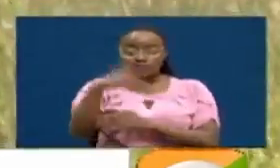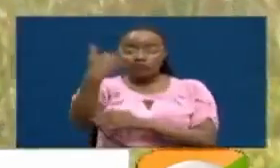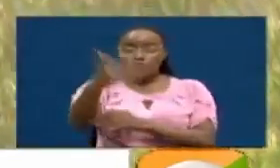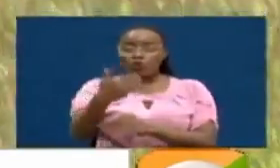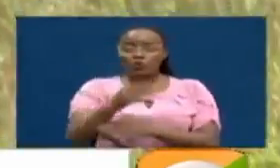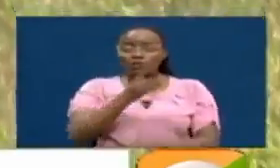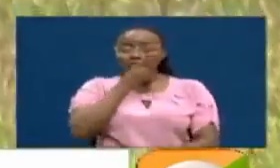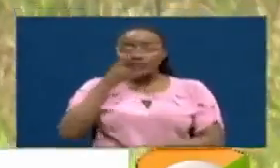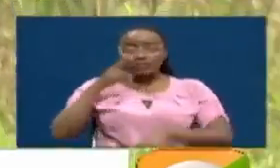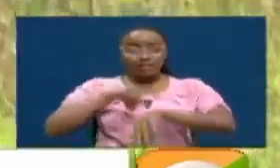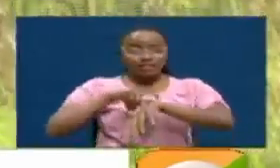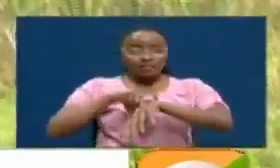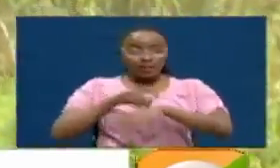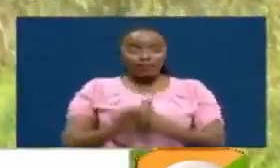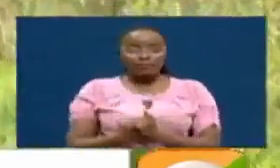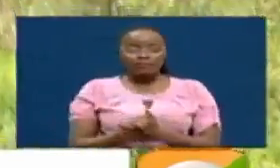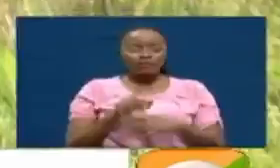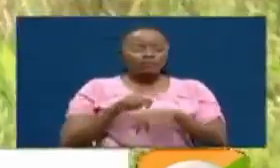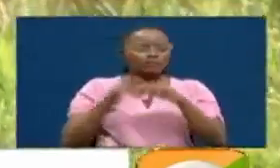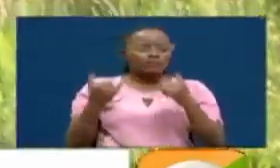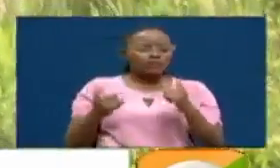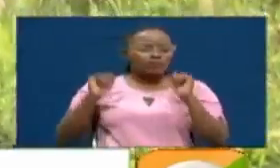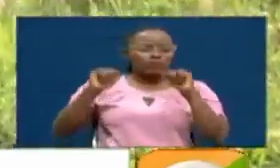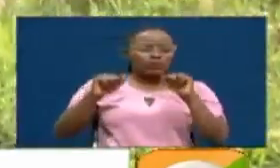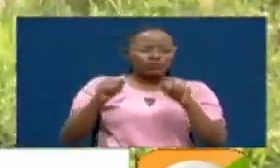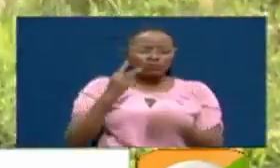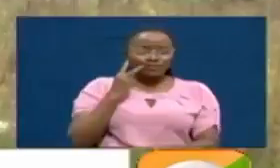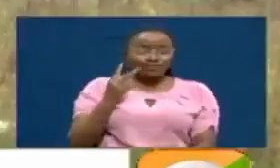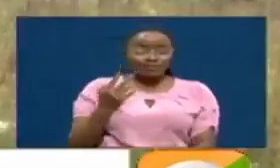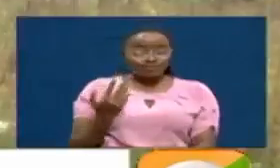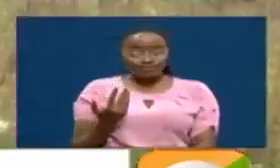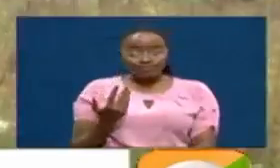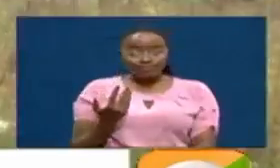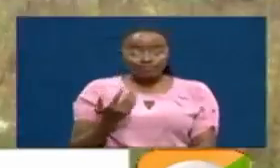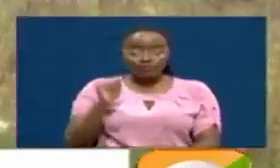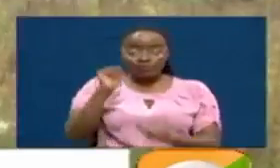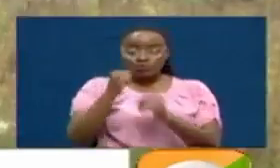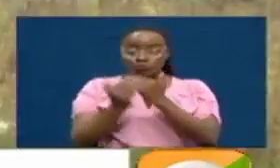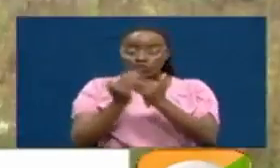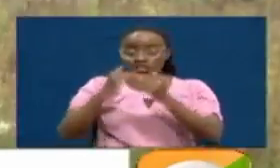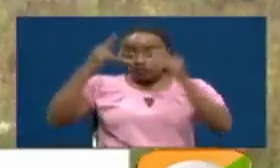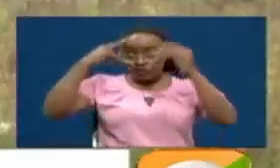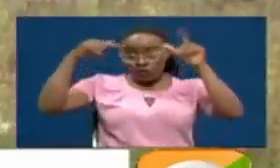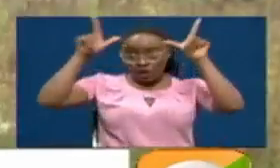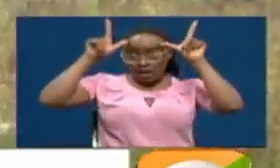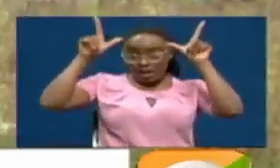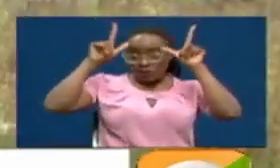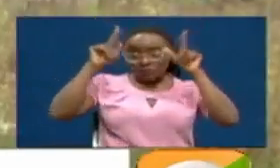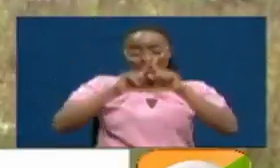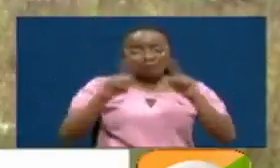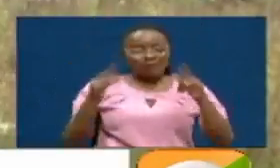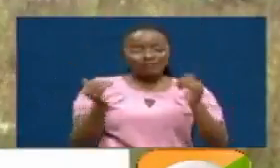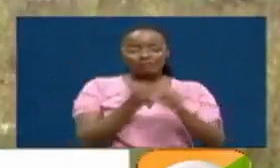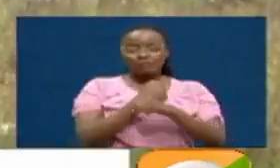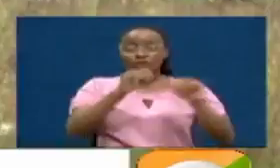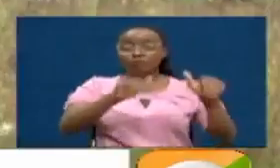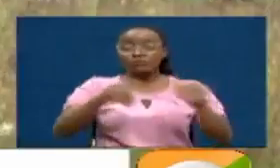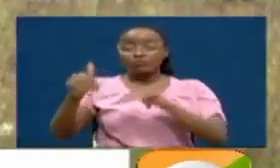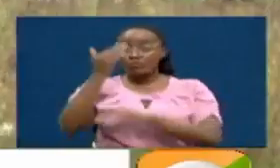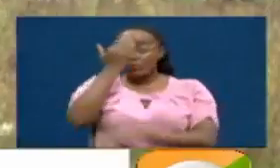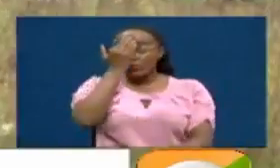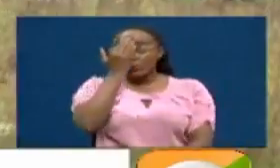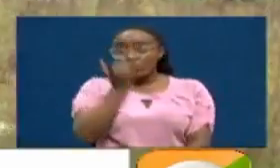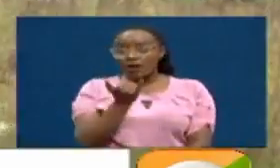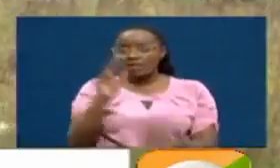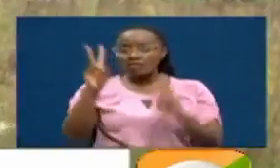a dry period. Wakati huu tungalikuwa tuna chunga ng'ombe bado hatungelima kwa sababu ya